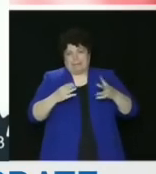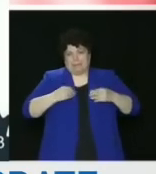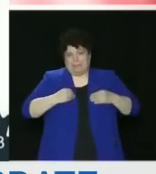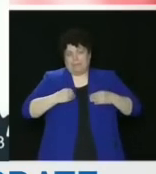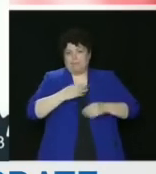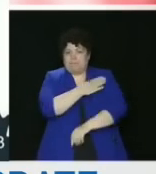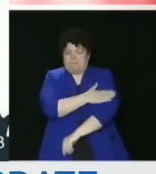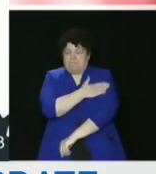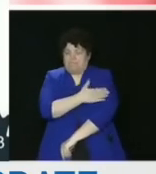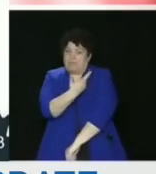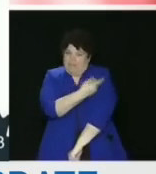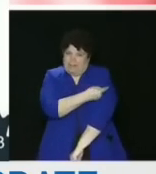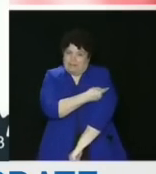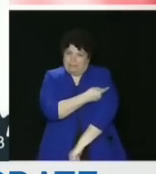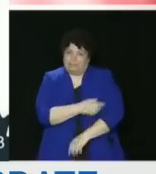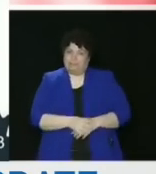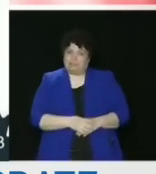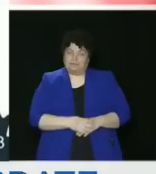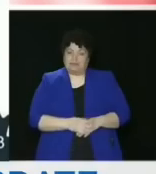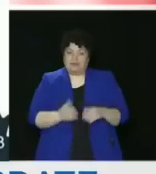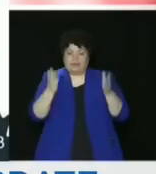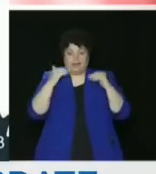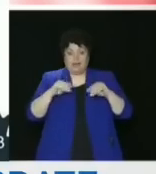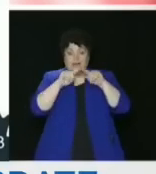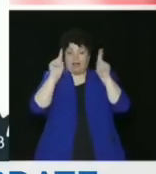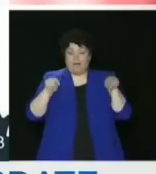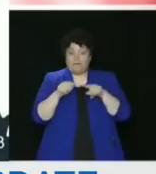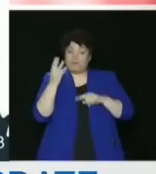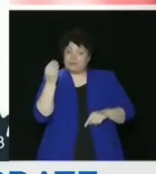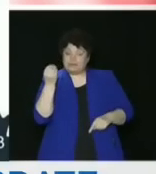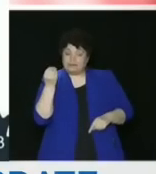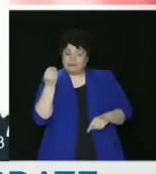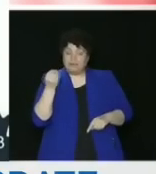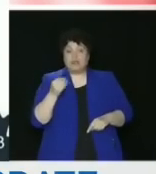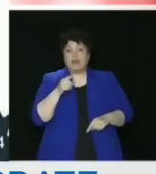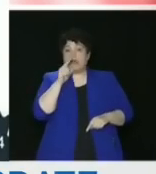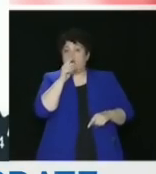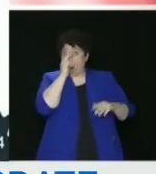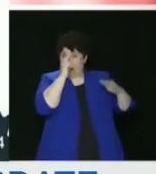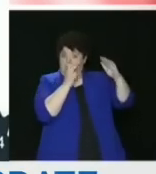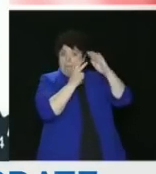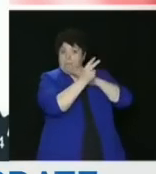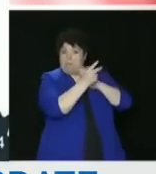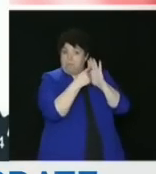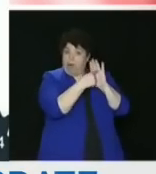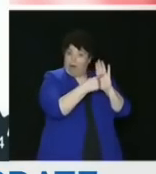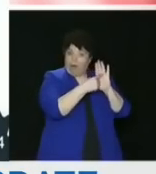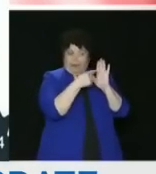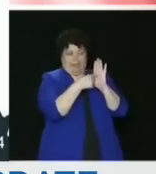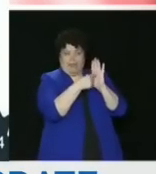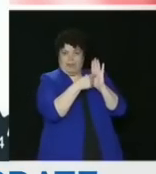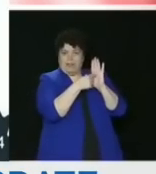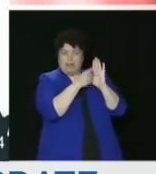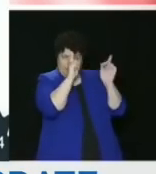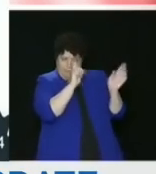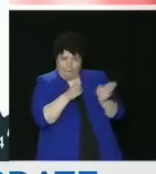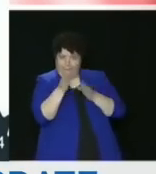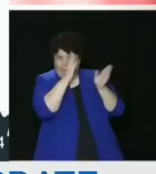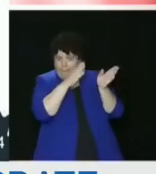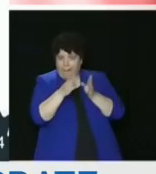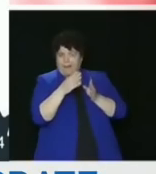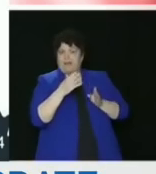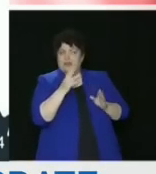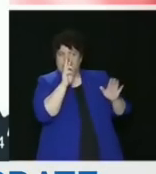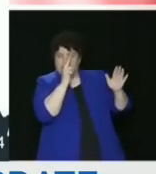vaccinated. Slide 14. While modeling can give us targets for planning, jurisdictions will make